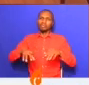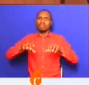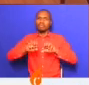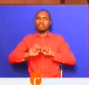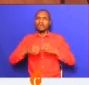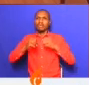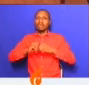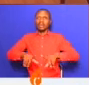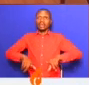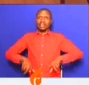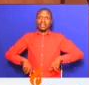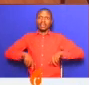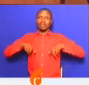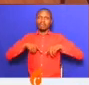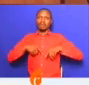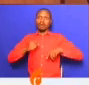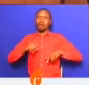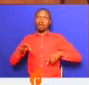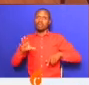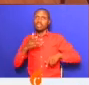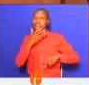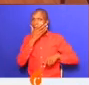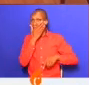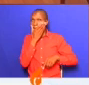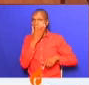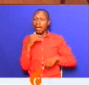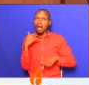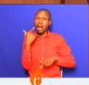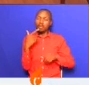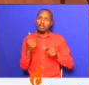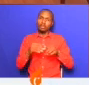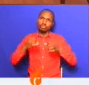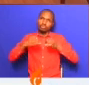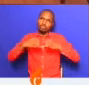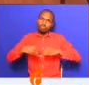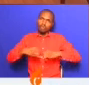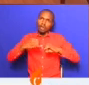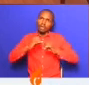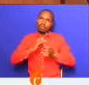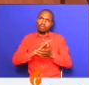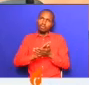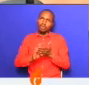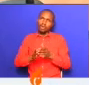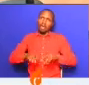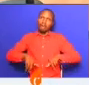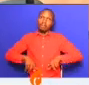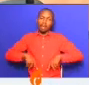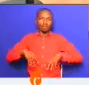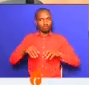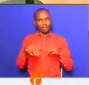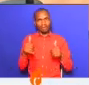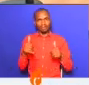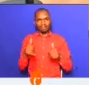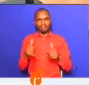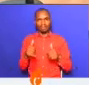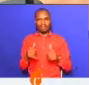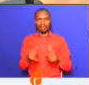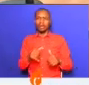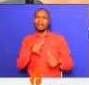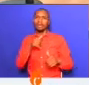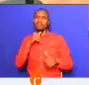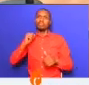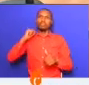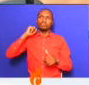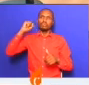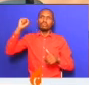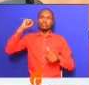life of a man who is trying to make life ends meet. So this is not a political witch. This is